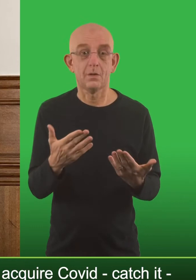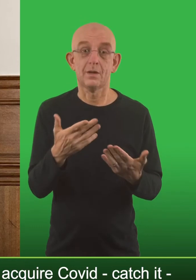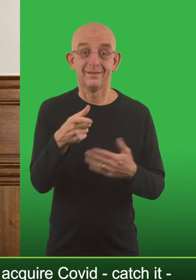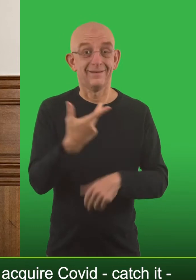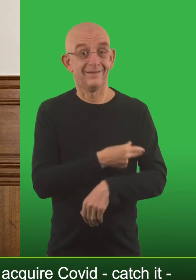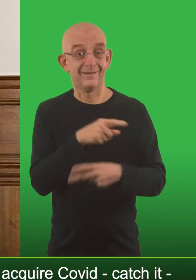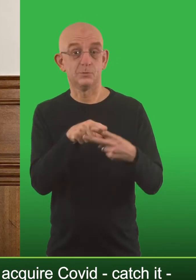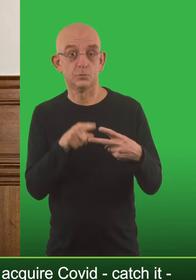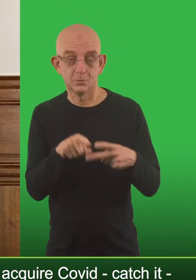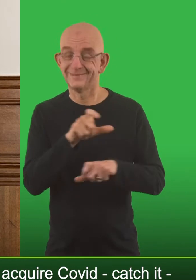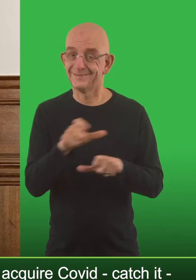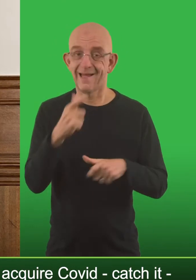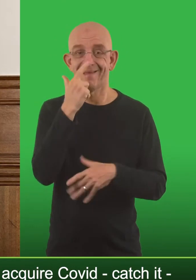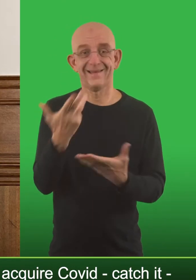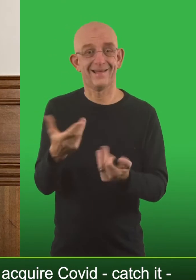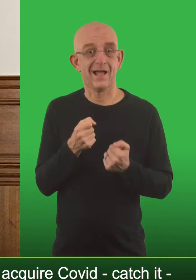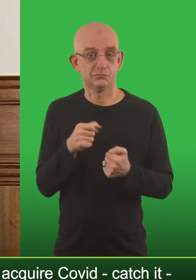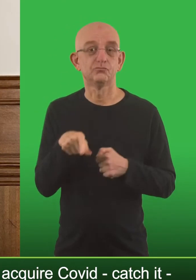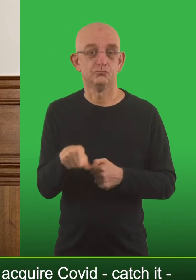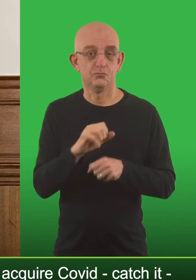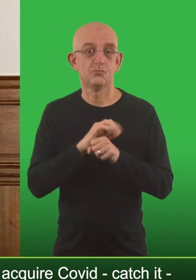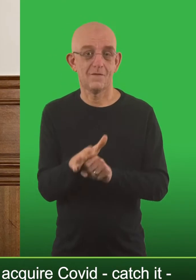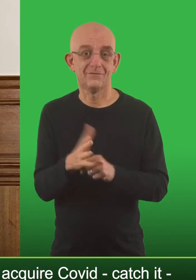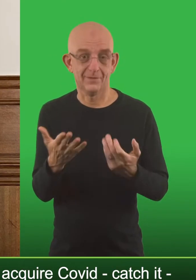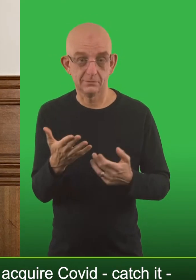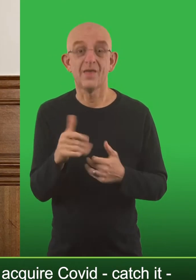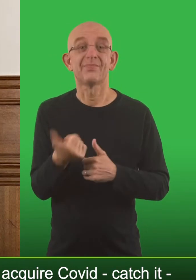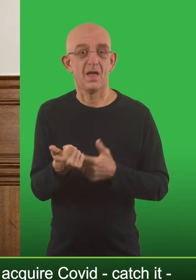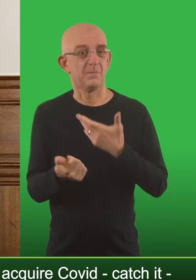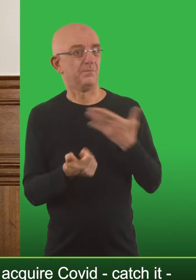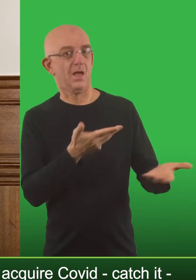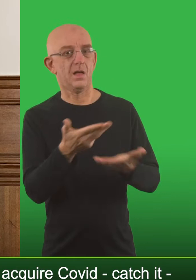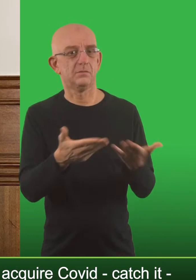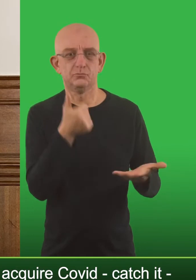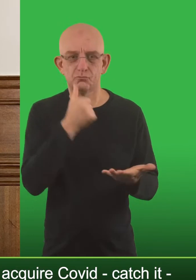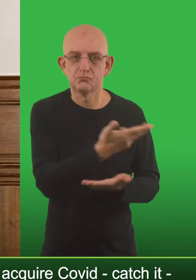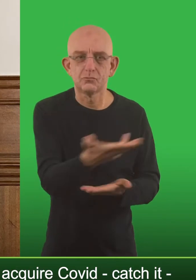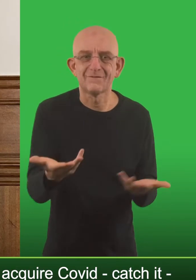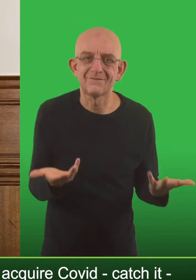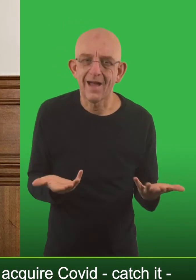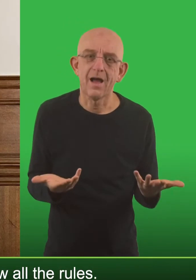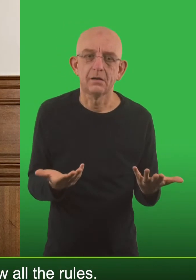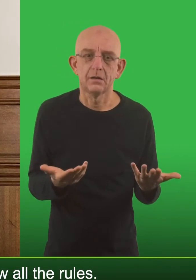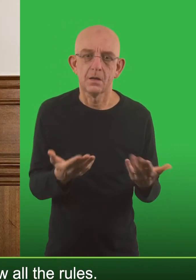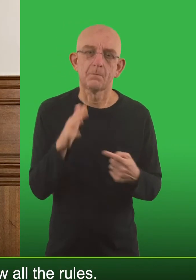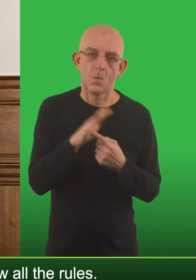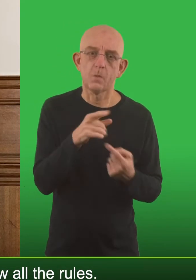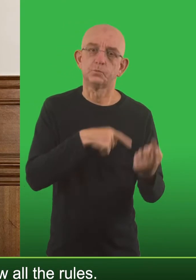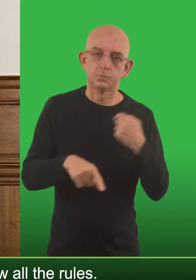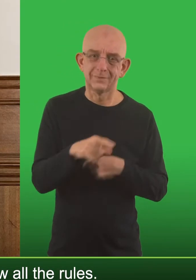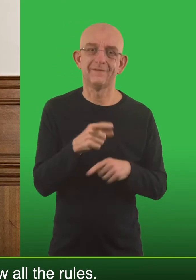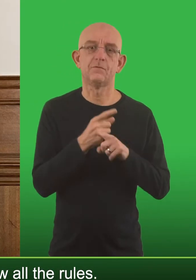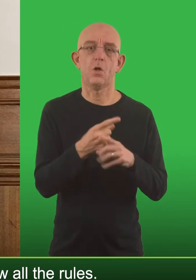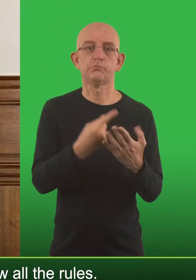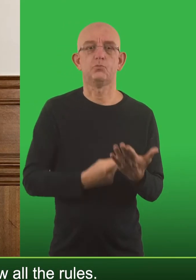even if you're fully vaccinated, you can still acquire COVID, catch it, and you can still pass it on to others. So it's important that we still